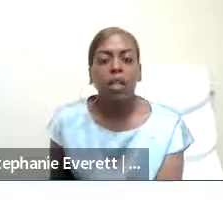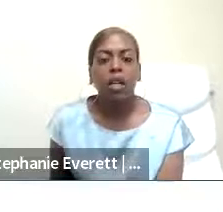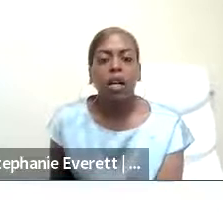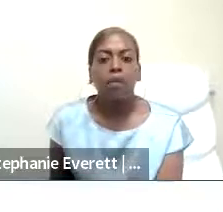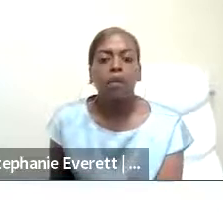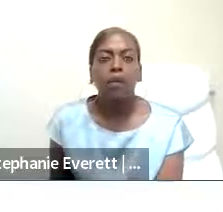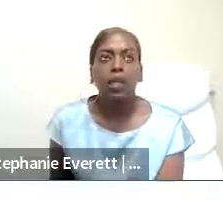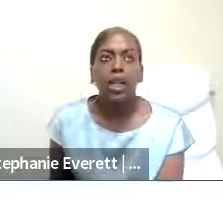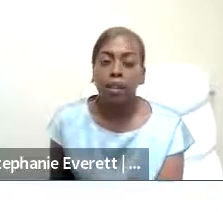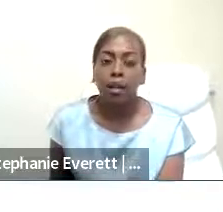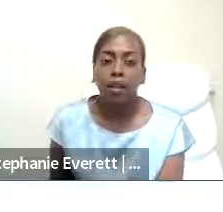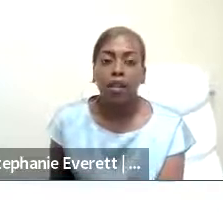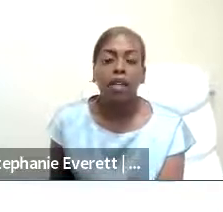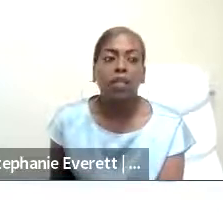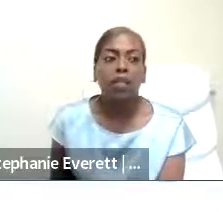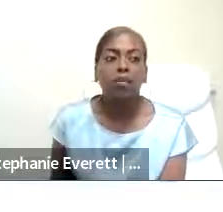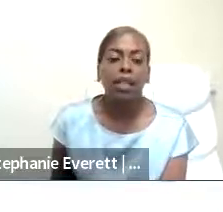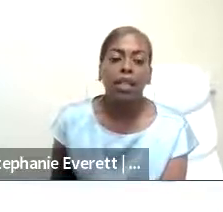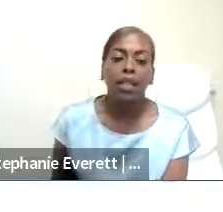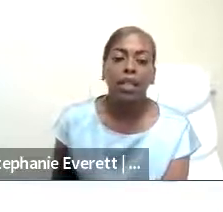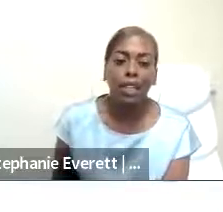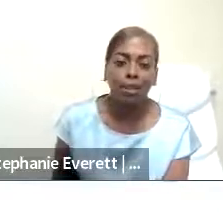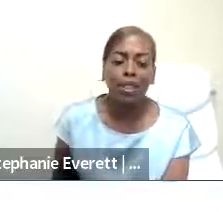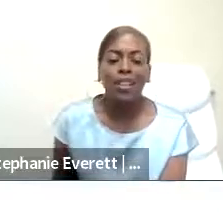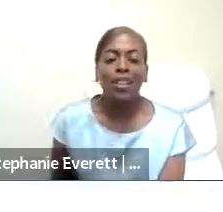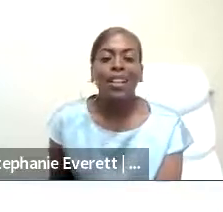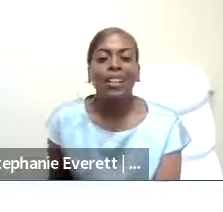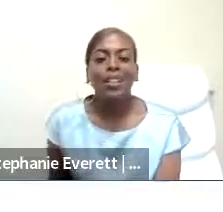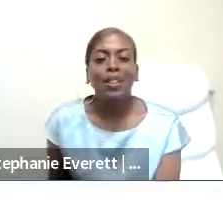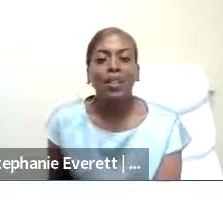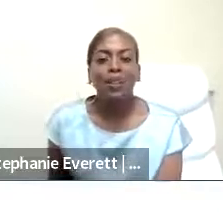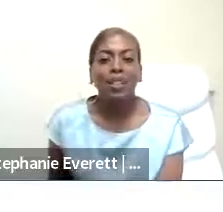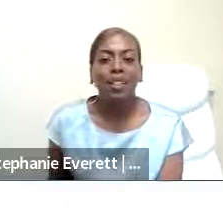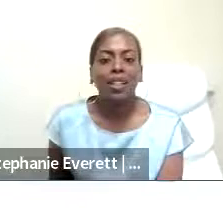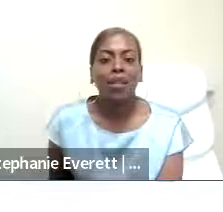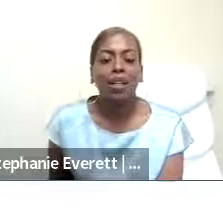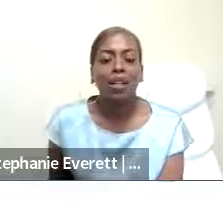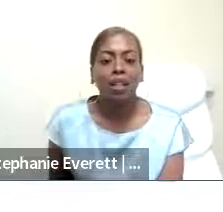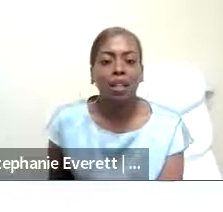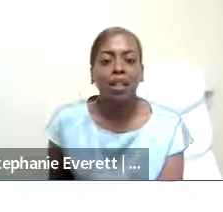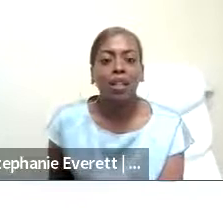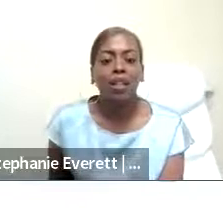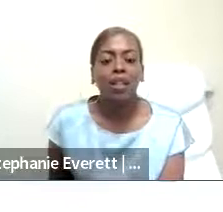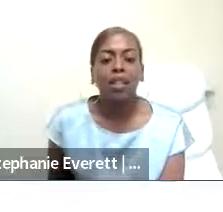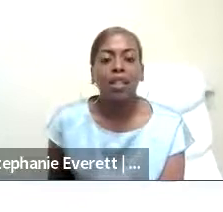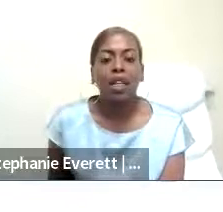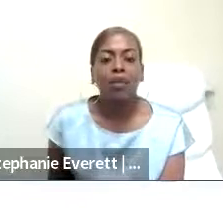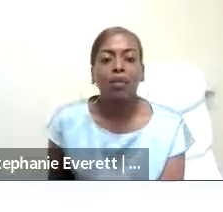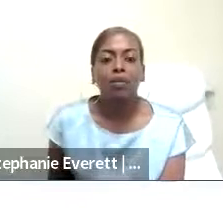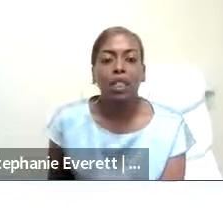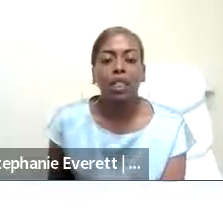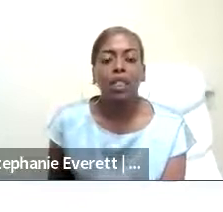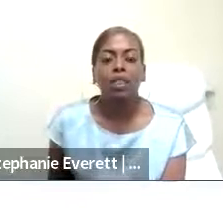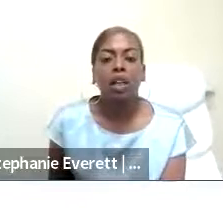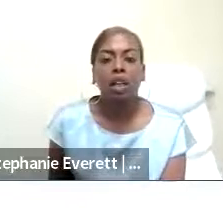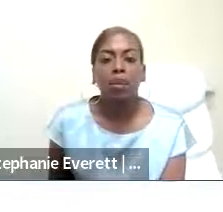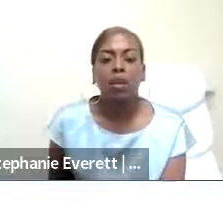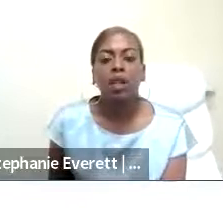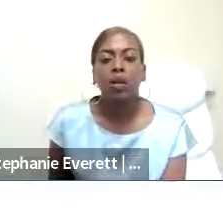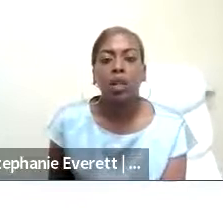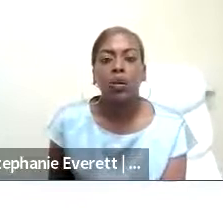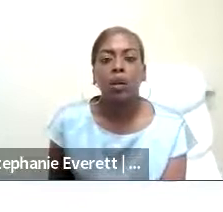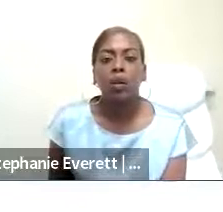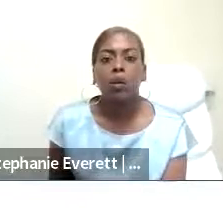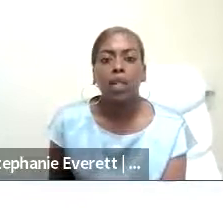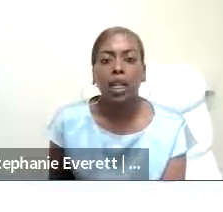council last month and last week. So it was a good time to really talk about